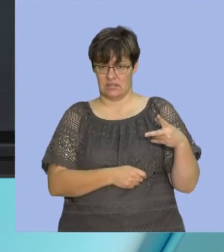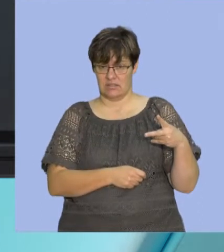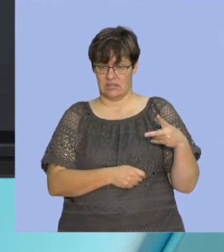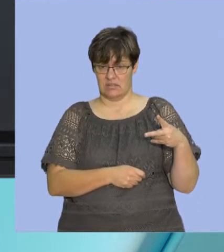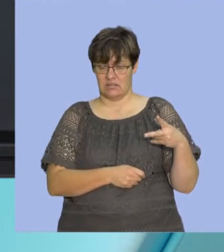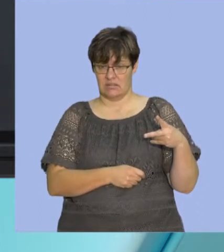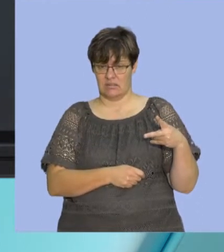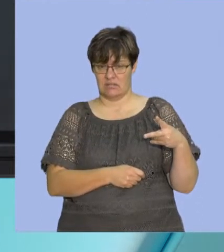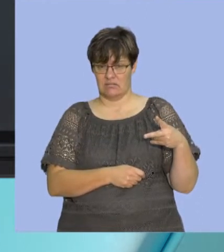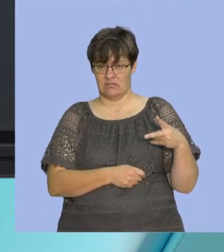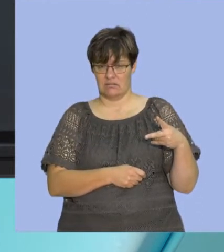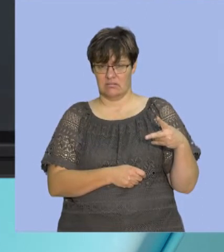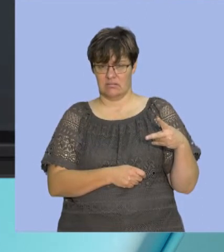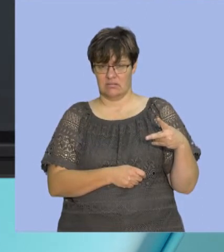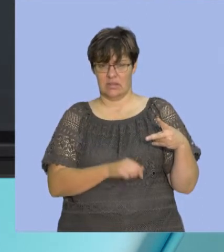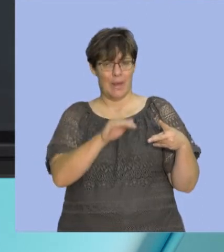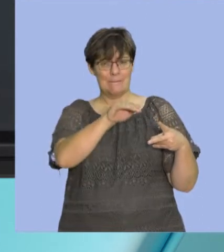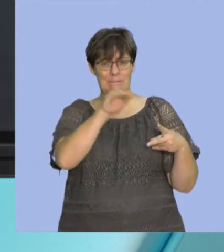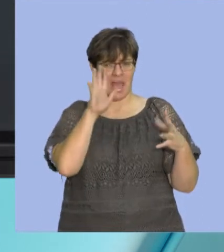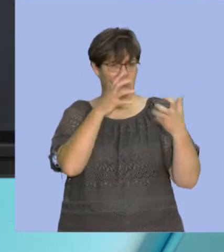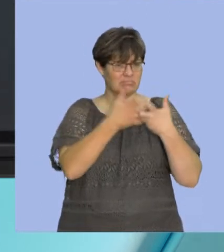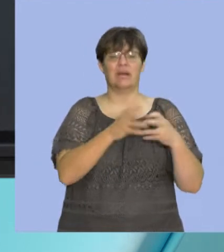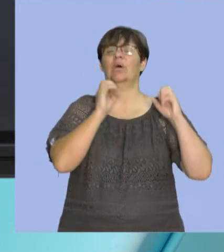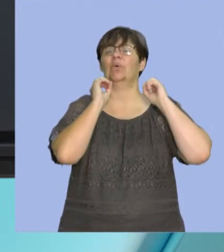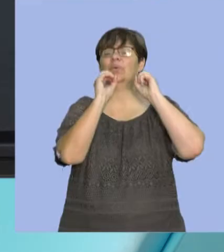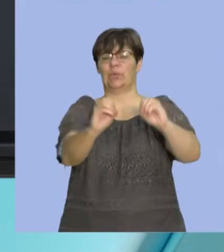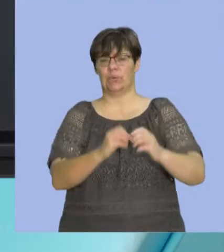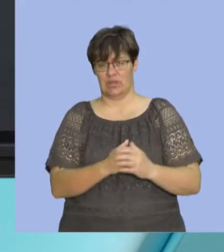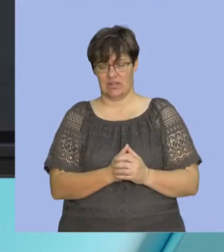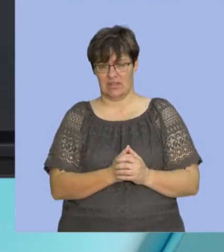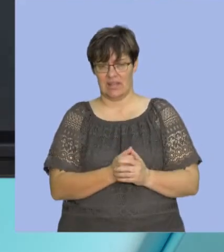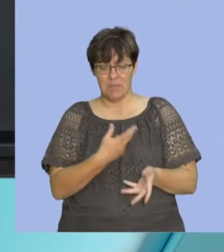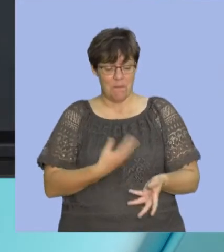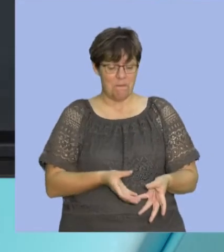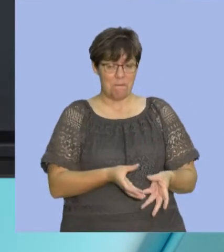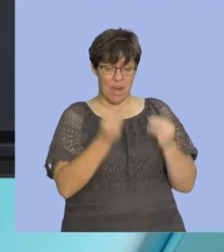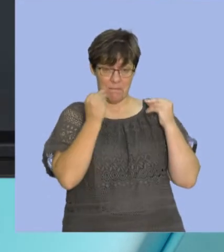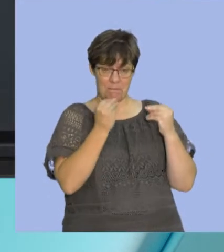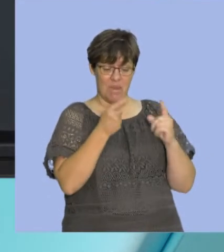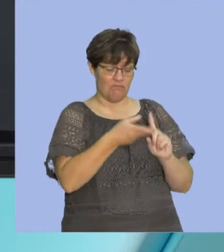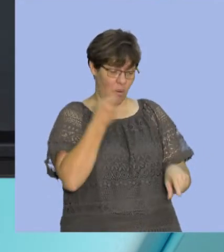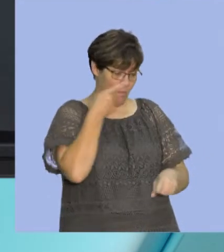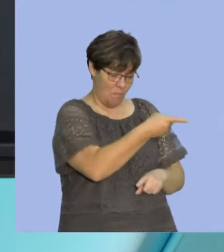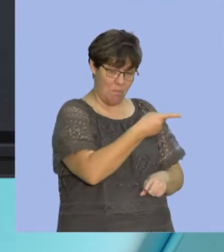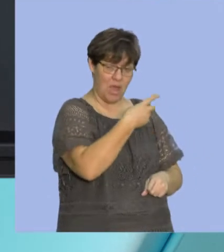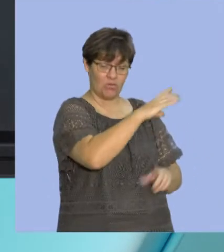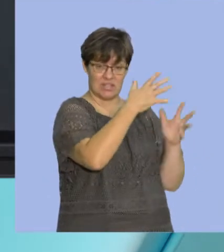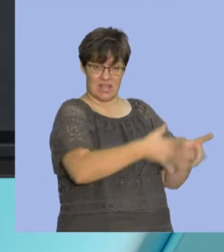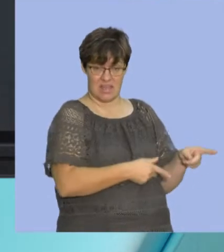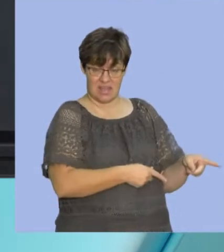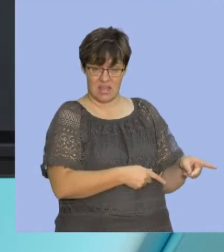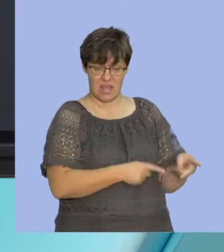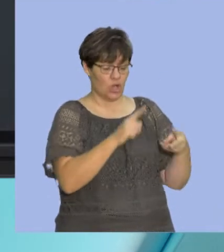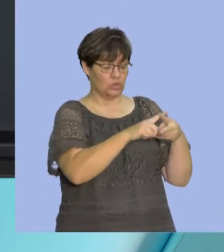has absolutely nothing to do with bank. When you're receiving a discount from your creditor, your two accounts